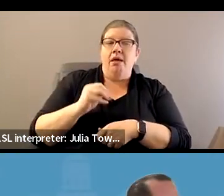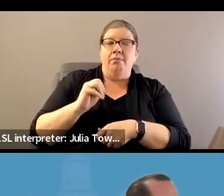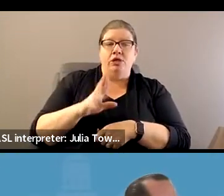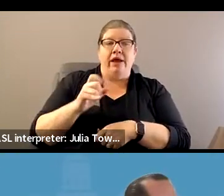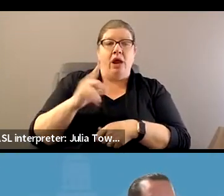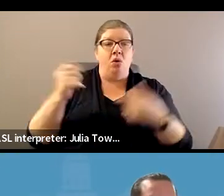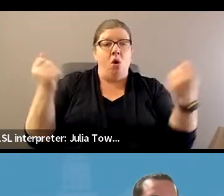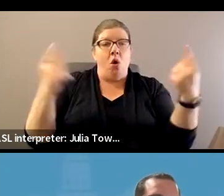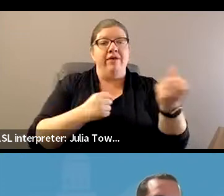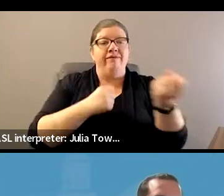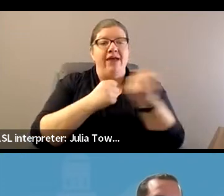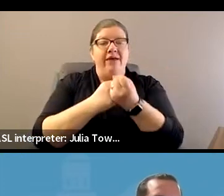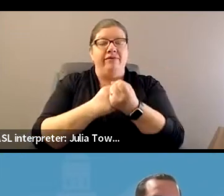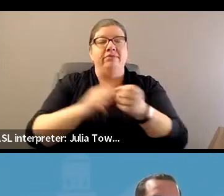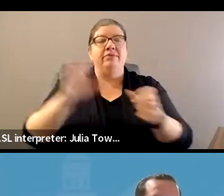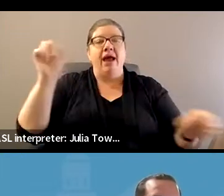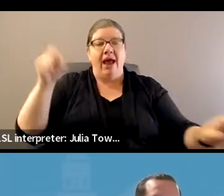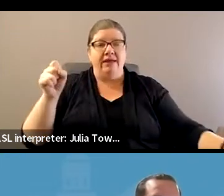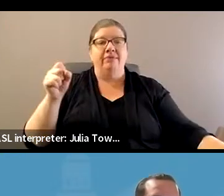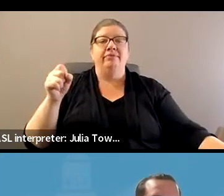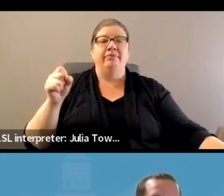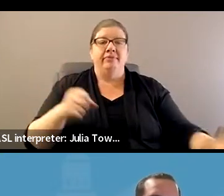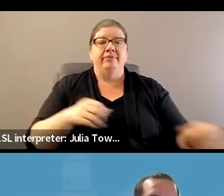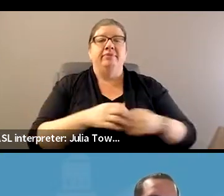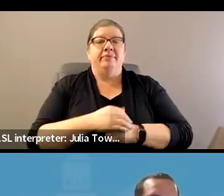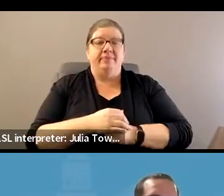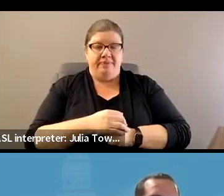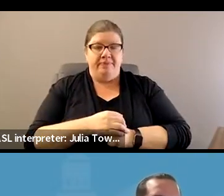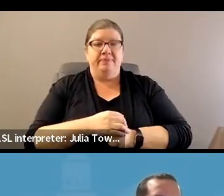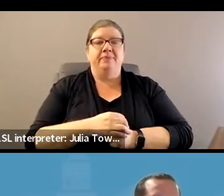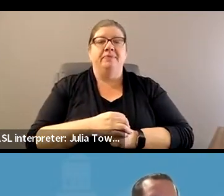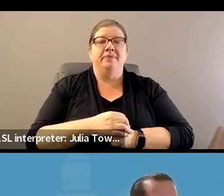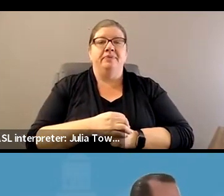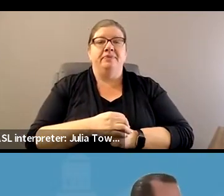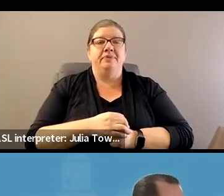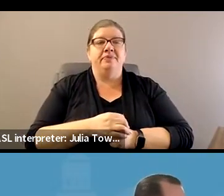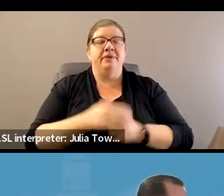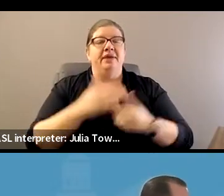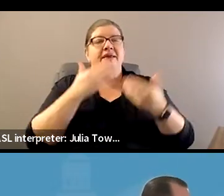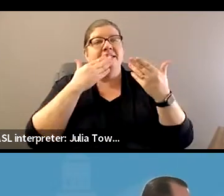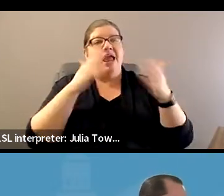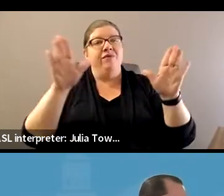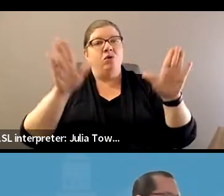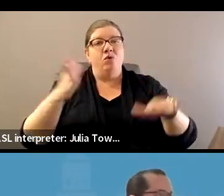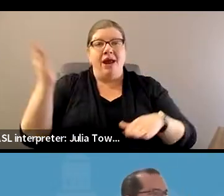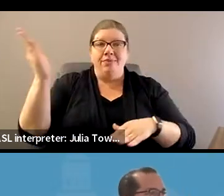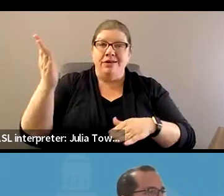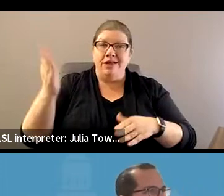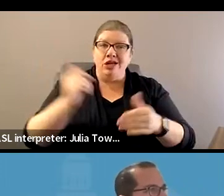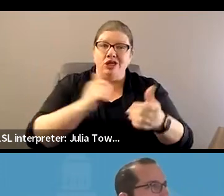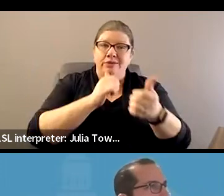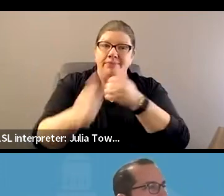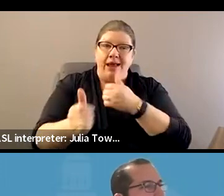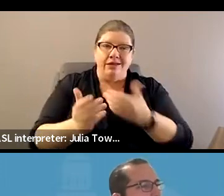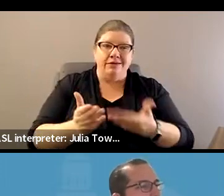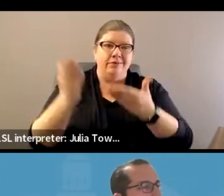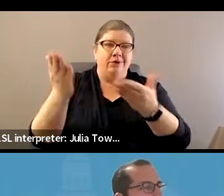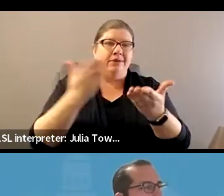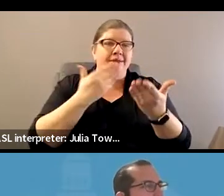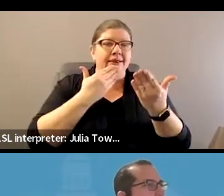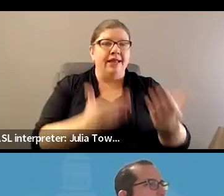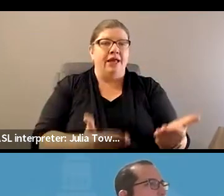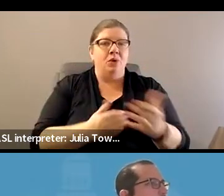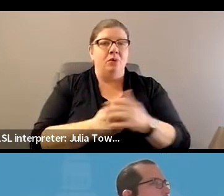all in favor, please raise your hand and say aye. Aye. Aye. Aye. Thank you for a great presentation. Motion passes. Thank you. Thank